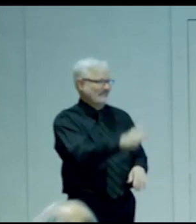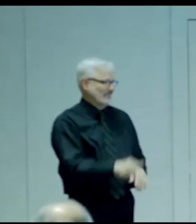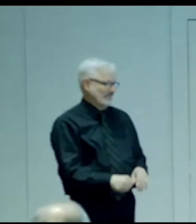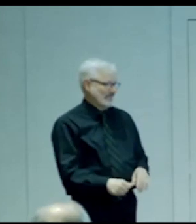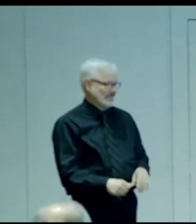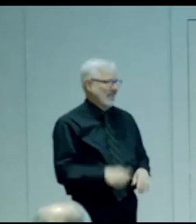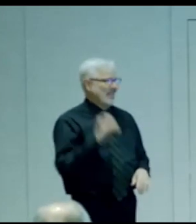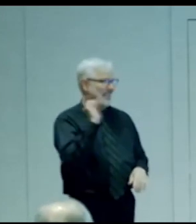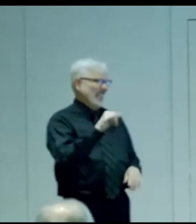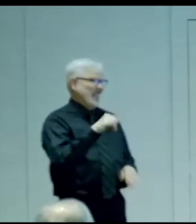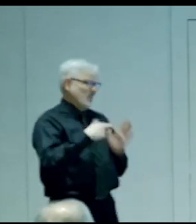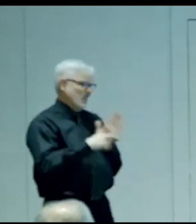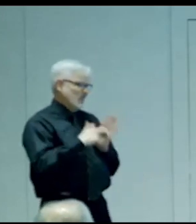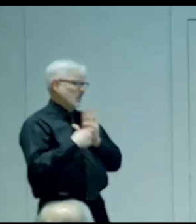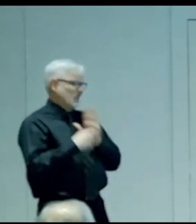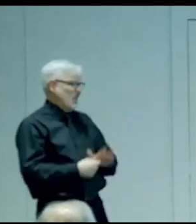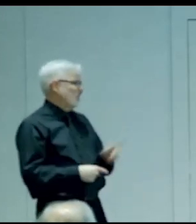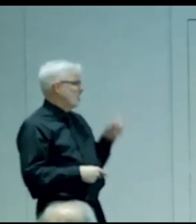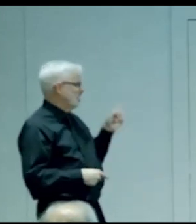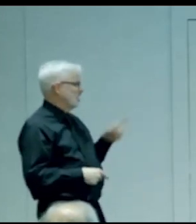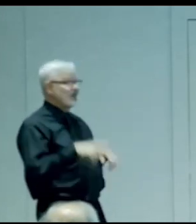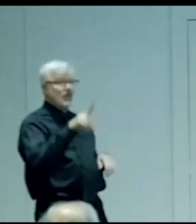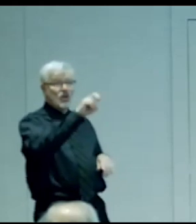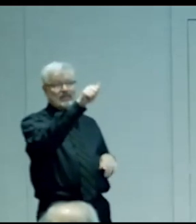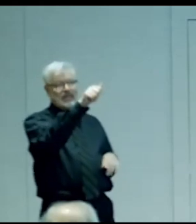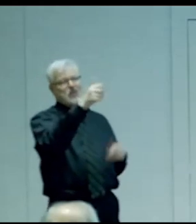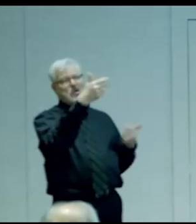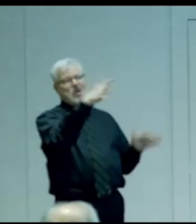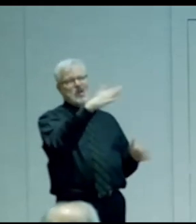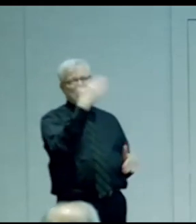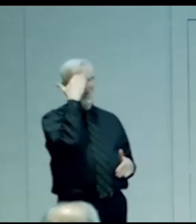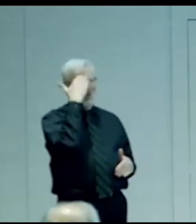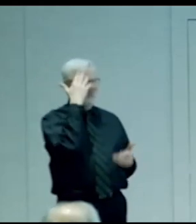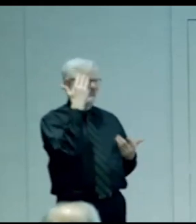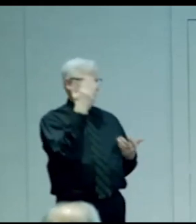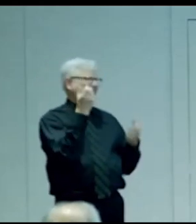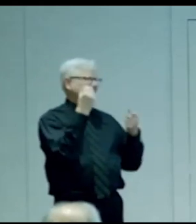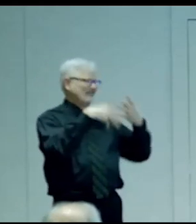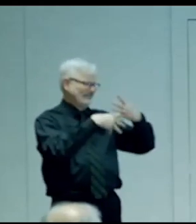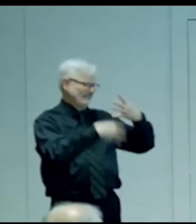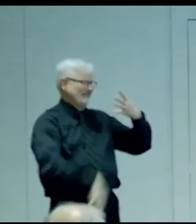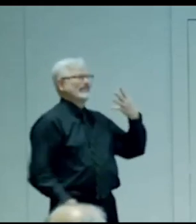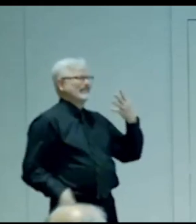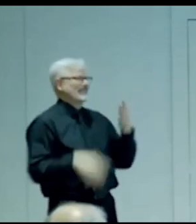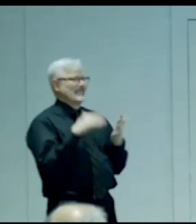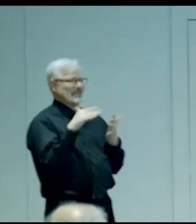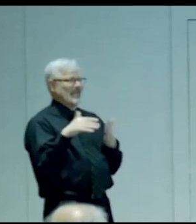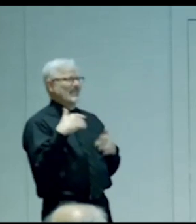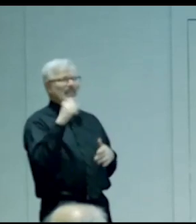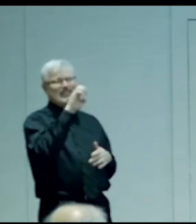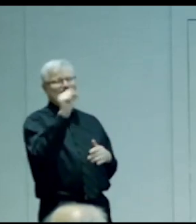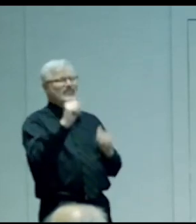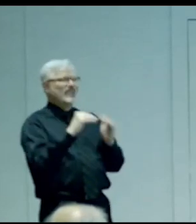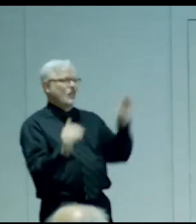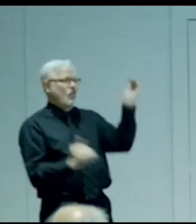of research. So the United States, we already know from many studies that there is SES